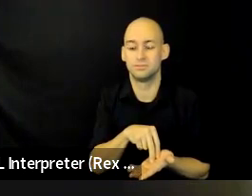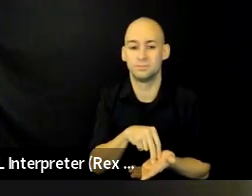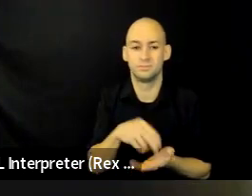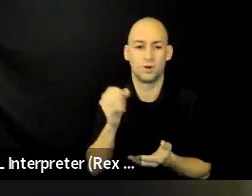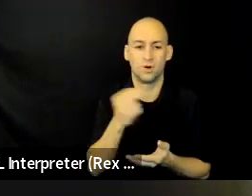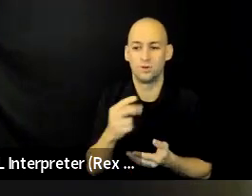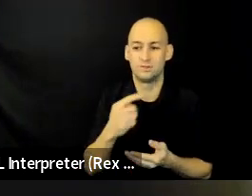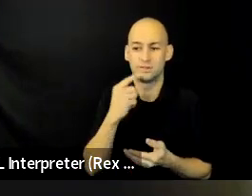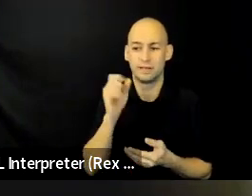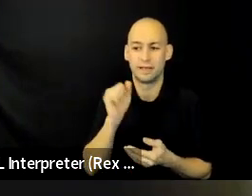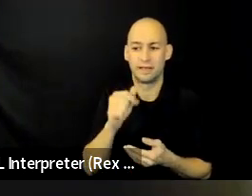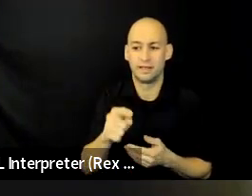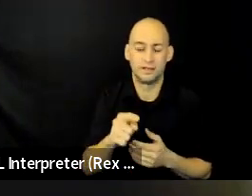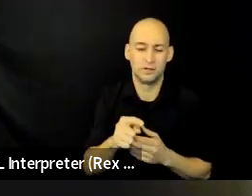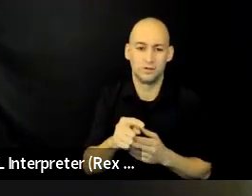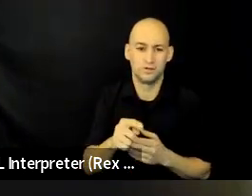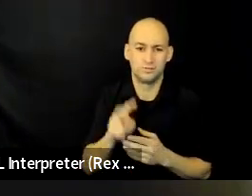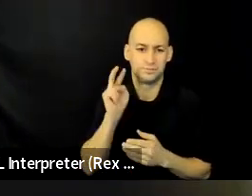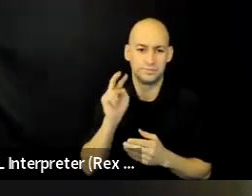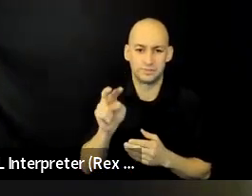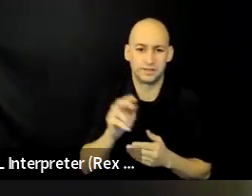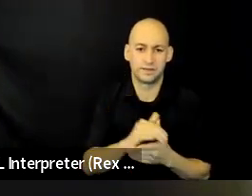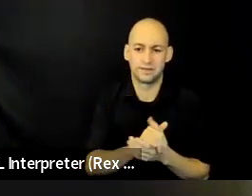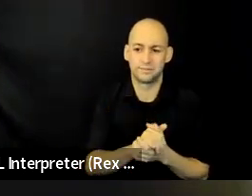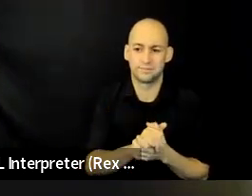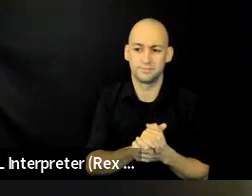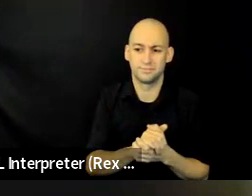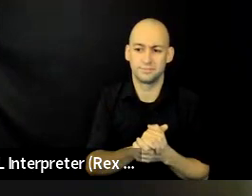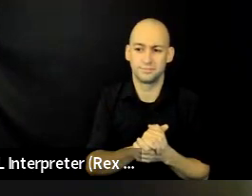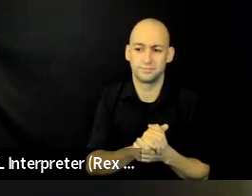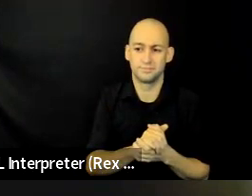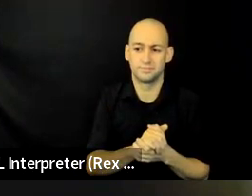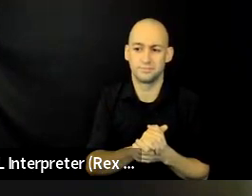Oh, say, can you see